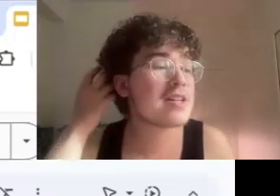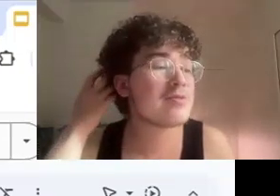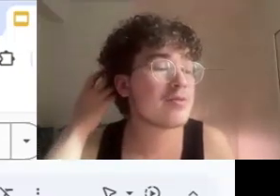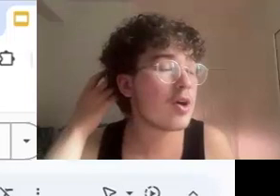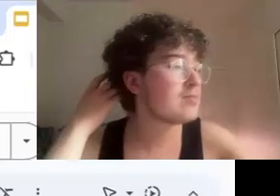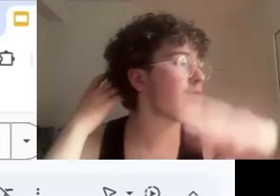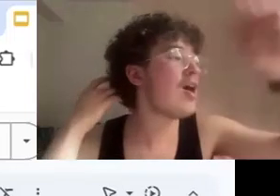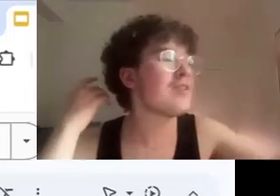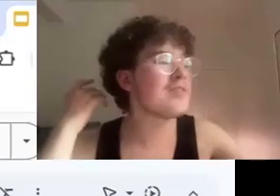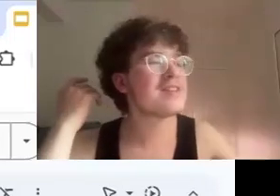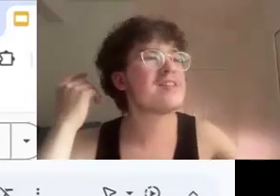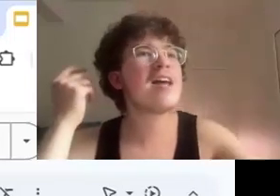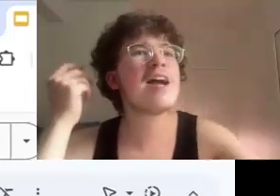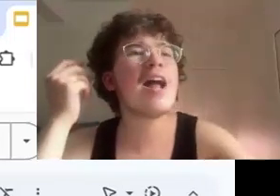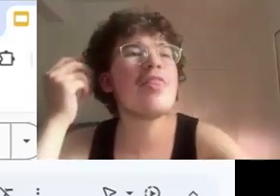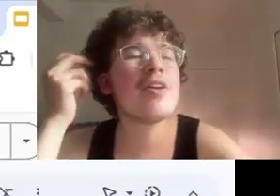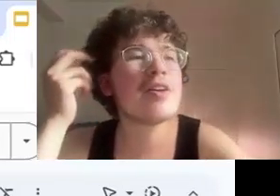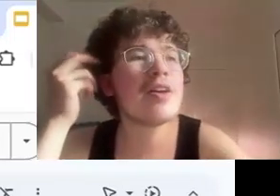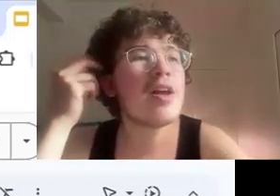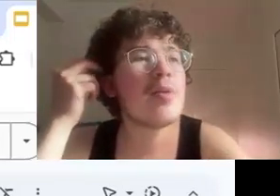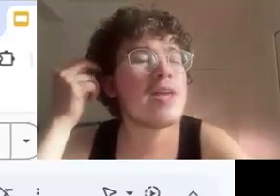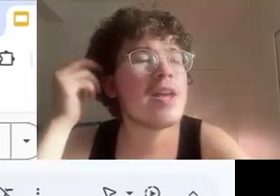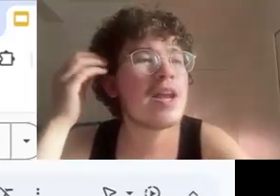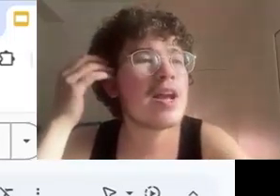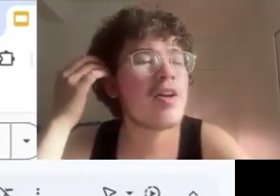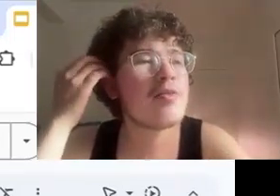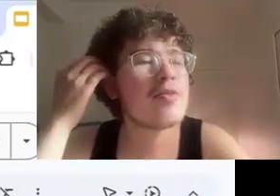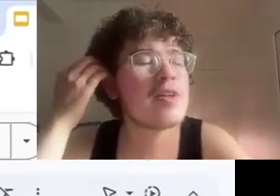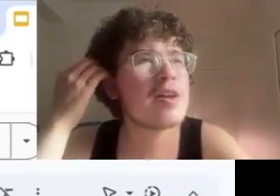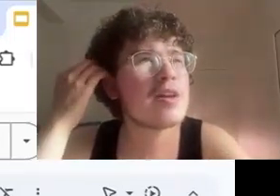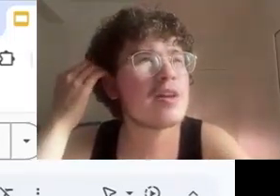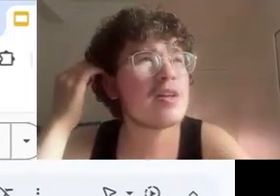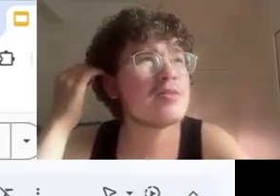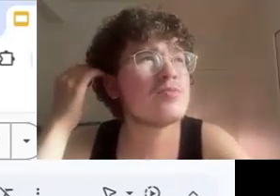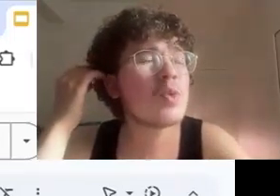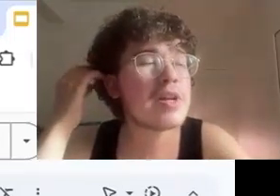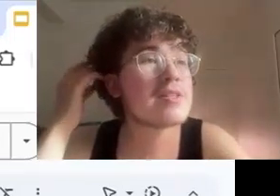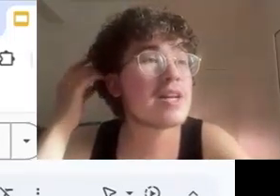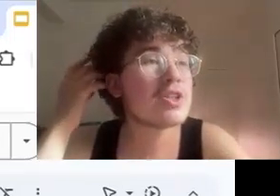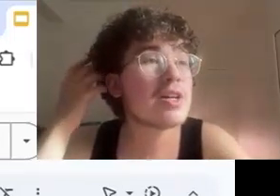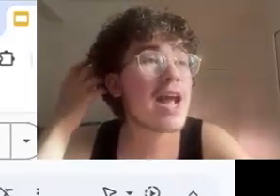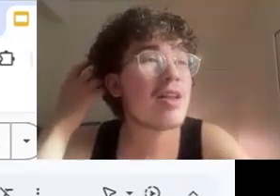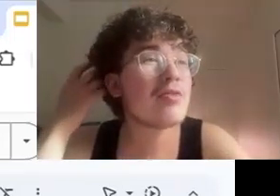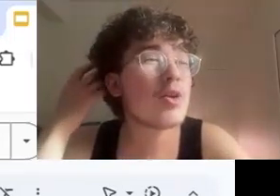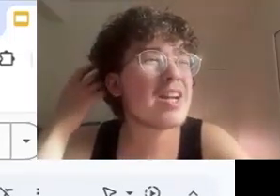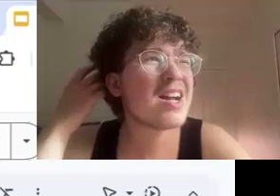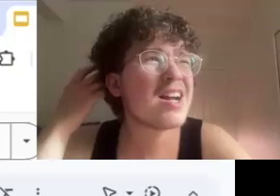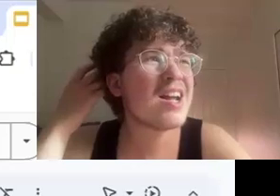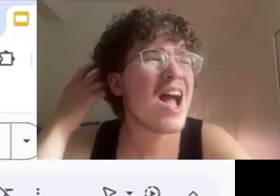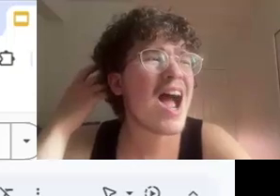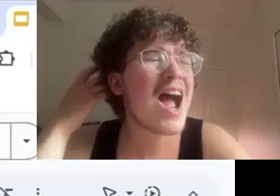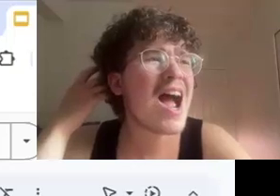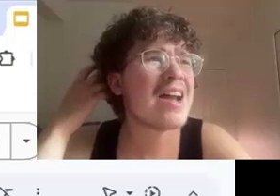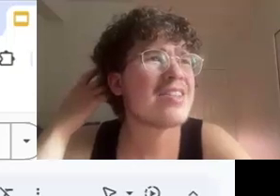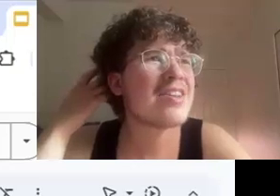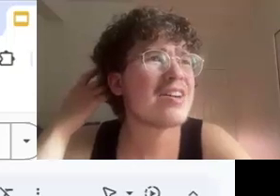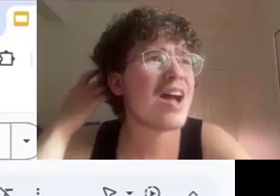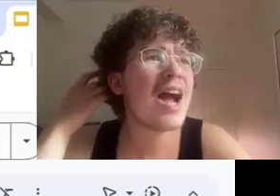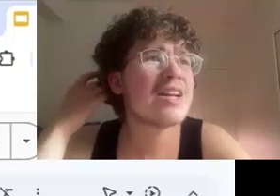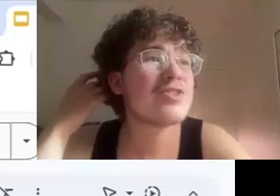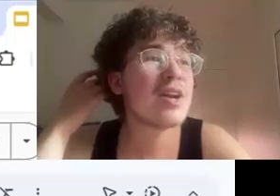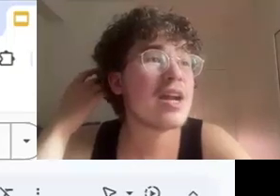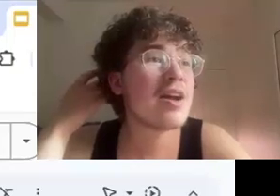whom more than 1,900 were sentenced to indefinite commitment. And among that number, 737